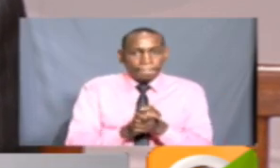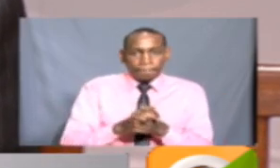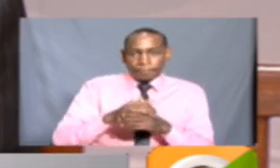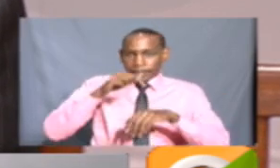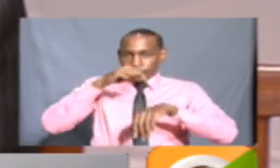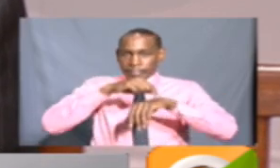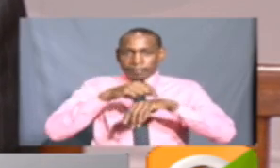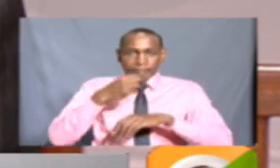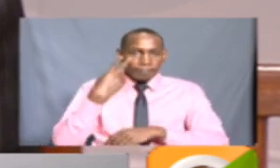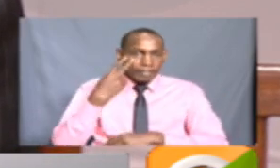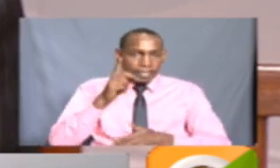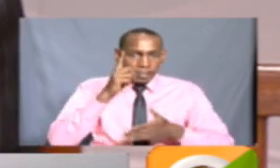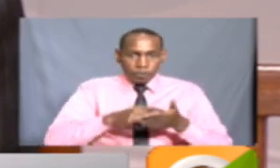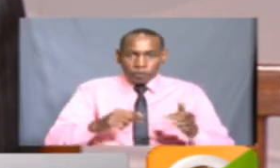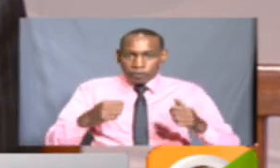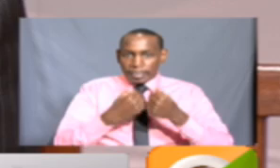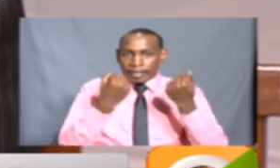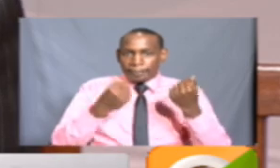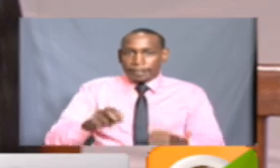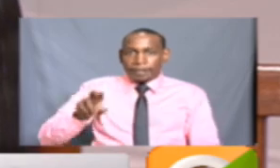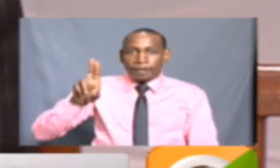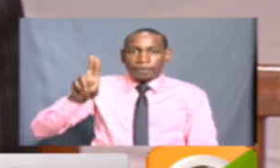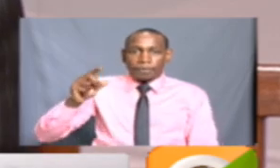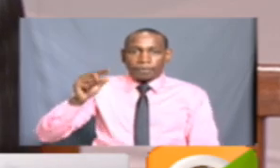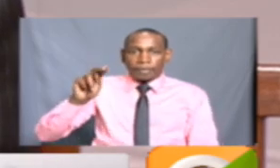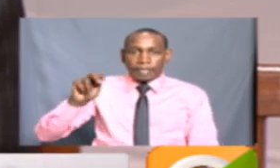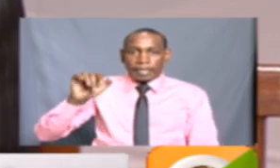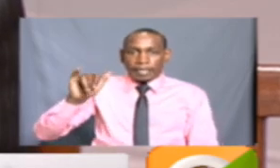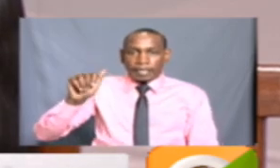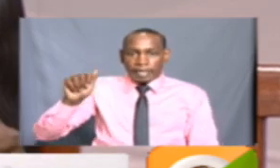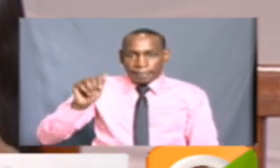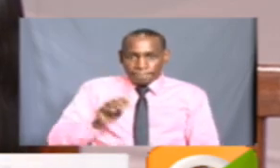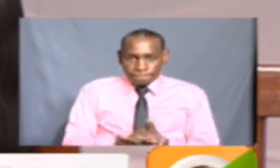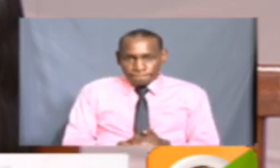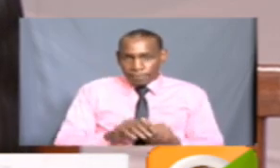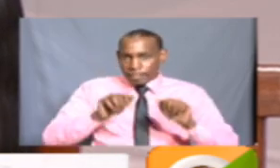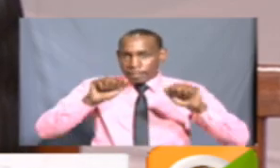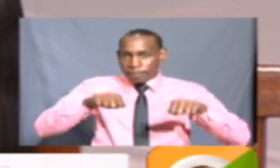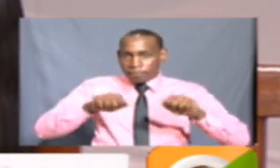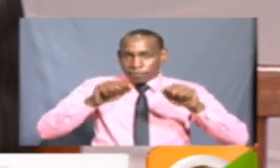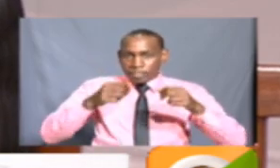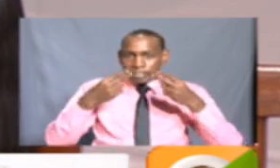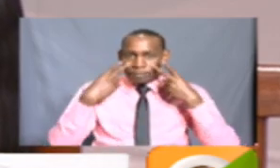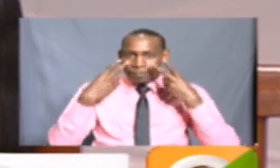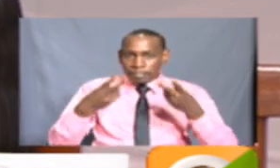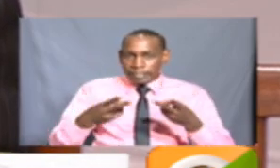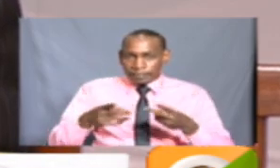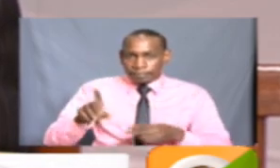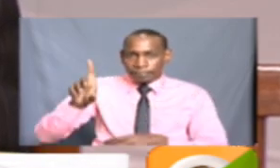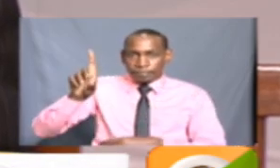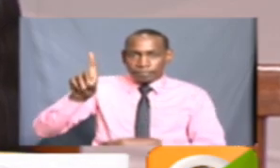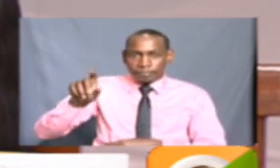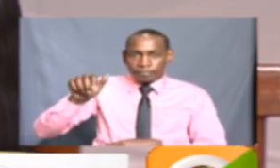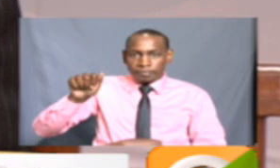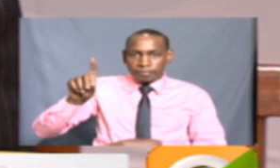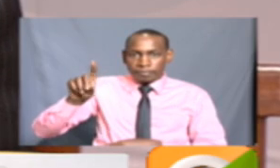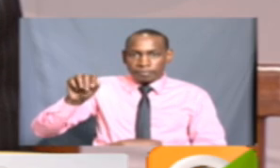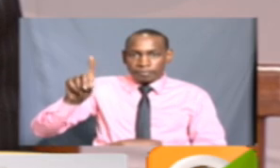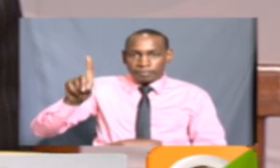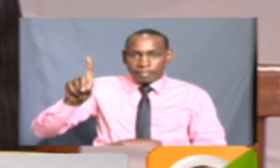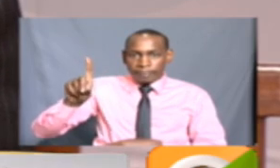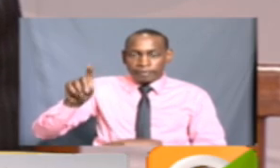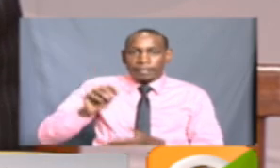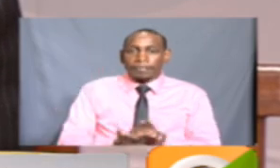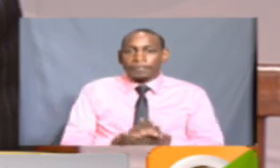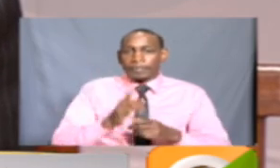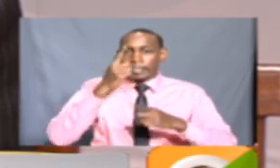at what happened in Ugenya, you can see that David Ocheng in